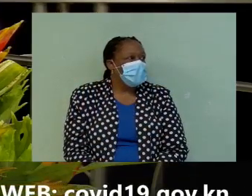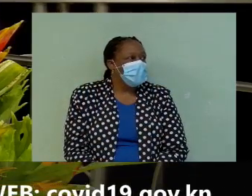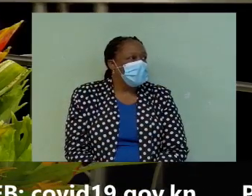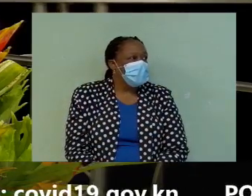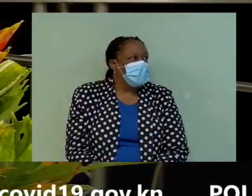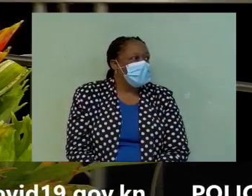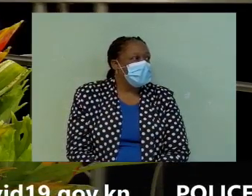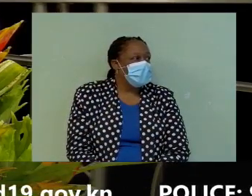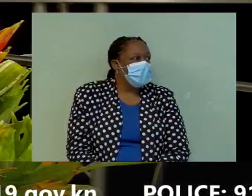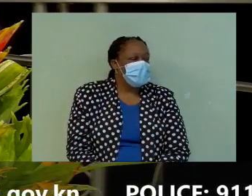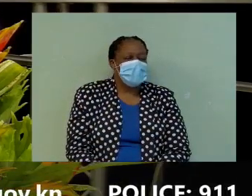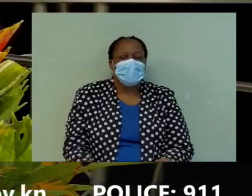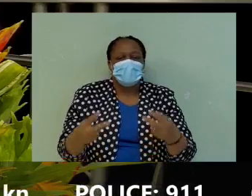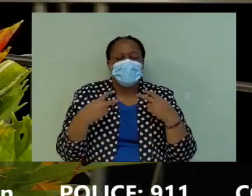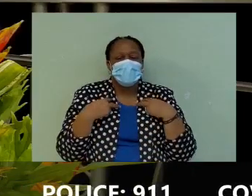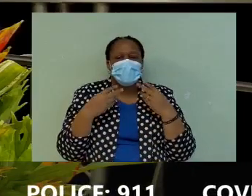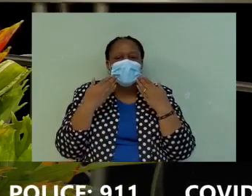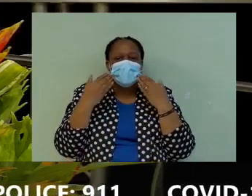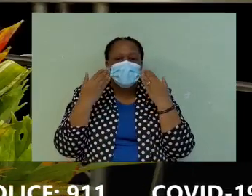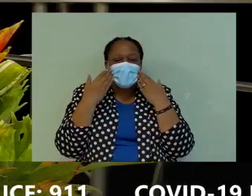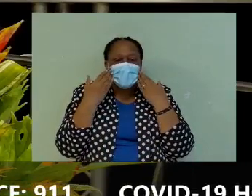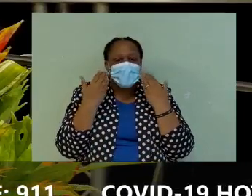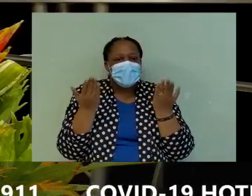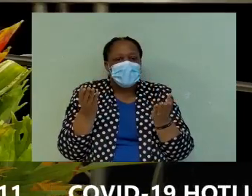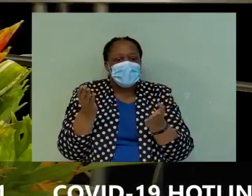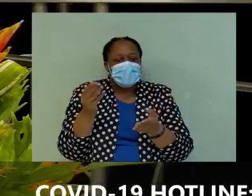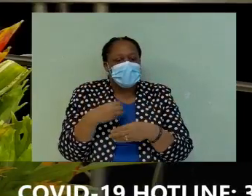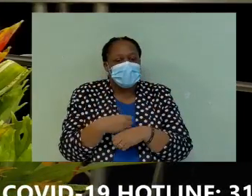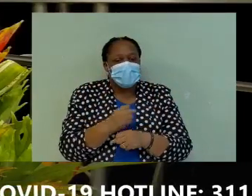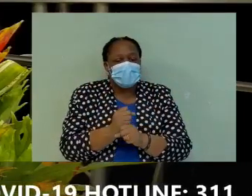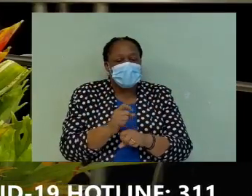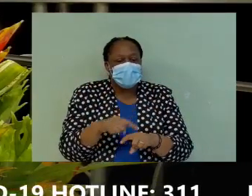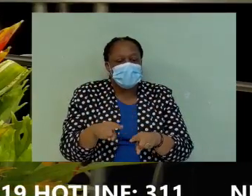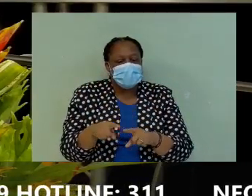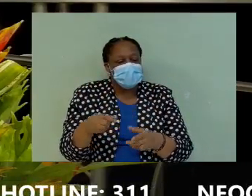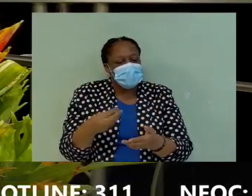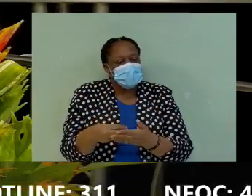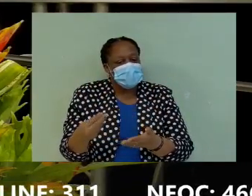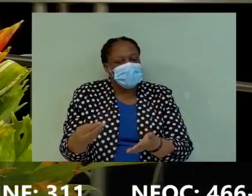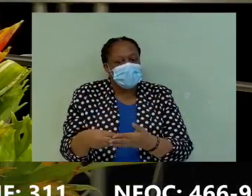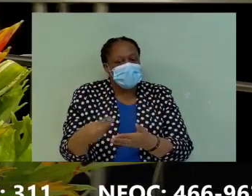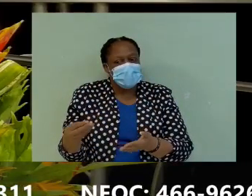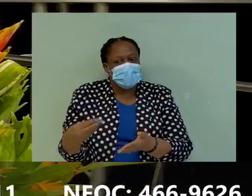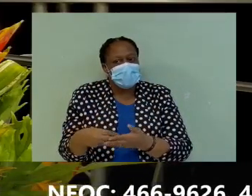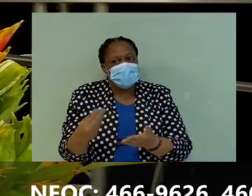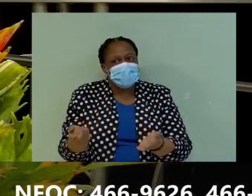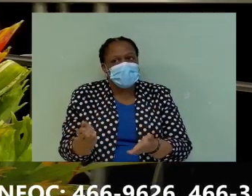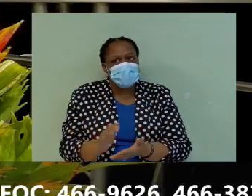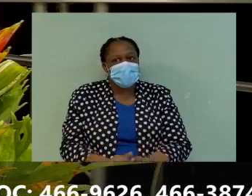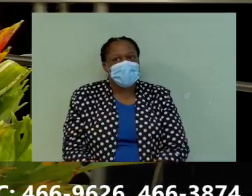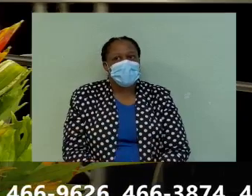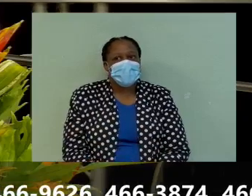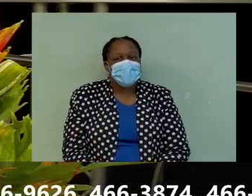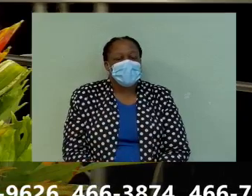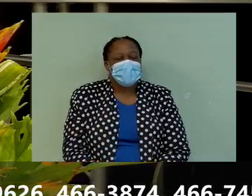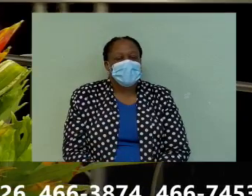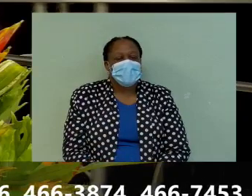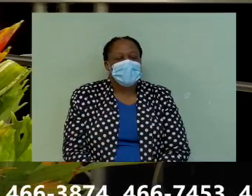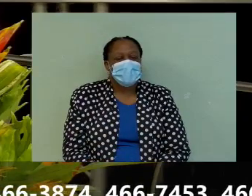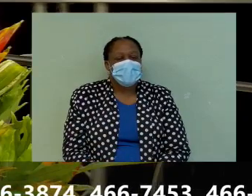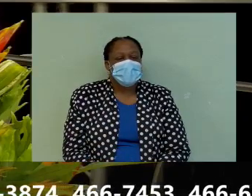price ranges, and we also have different levels of masks. Now, we've said from very early that the